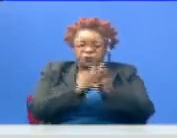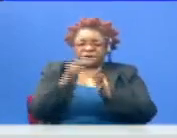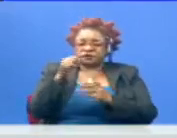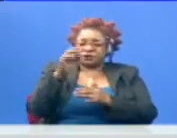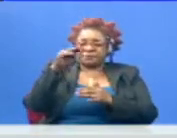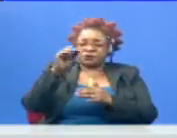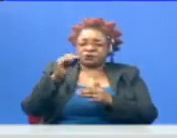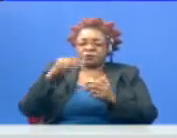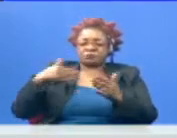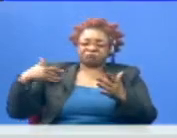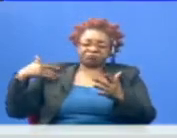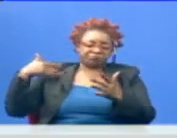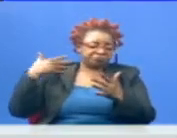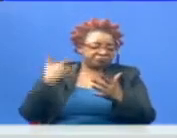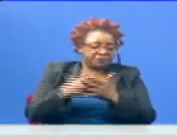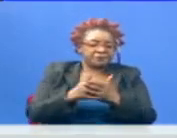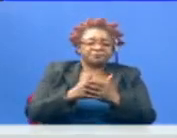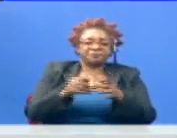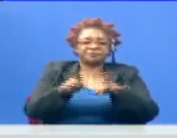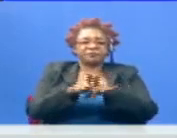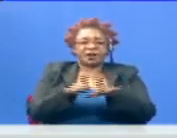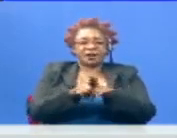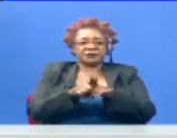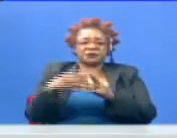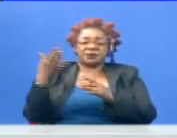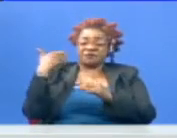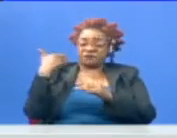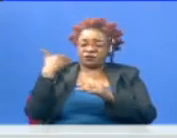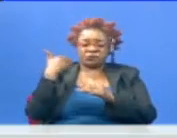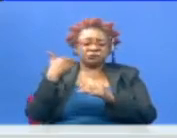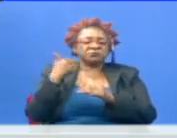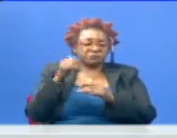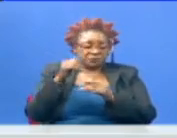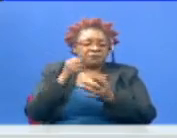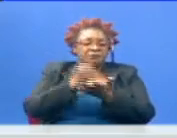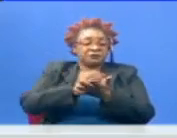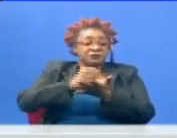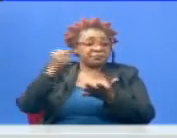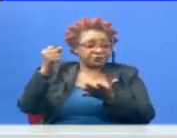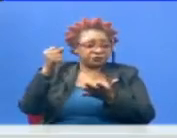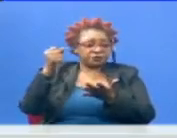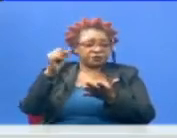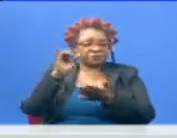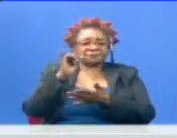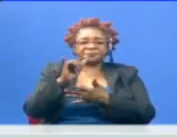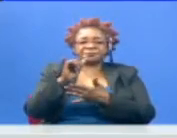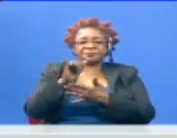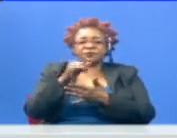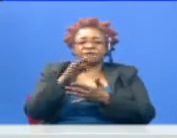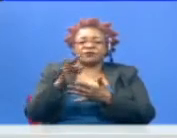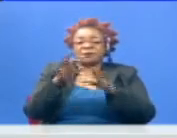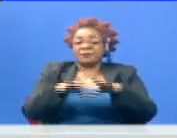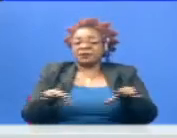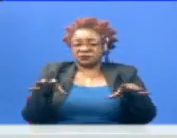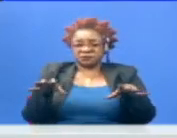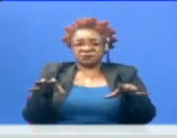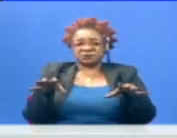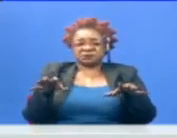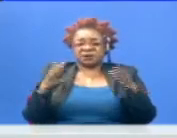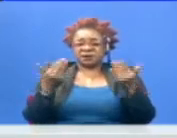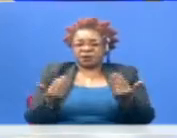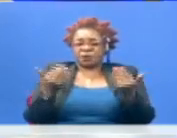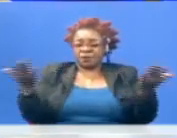over the years, much as it has been in suspension, that is for the market. And let's now bring